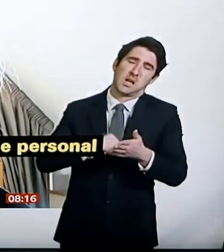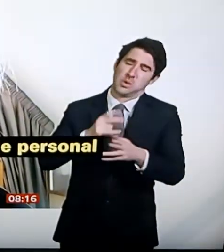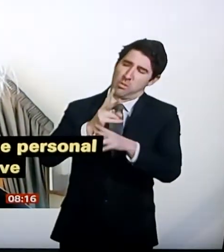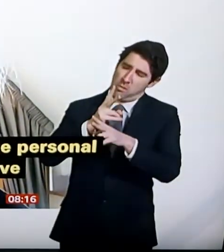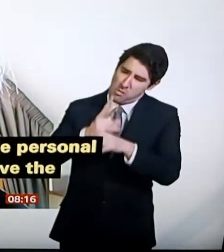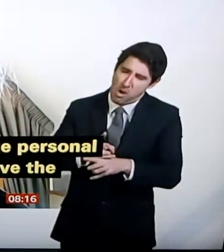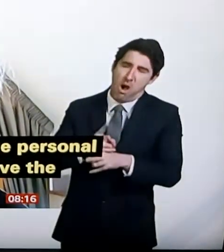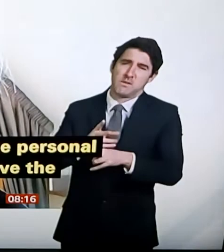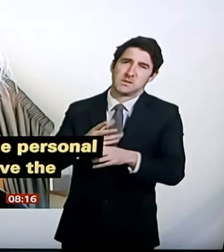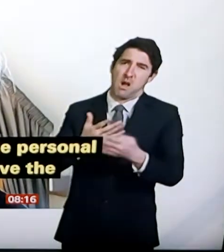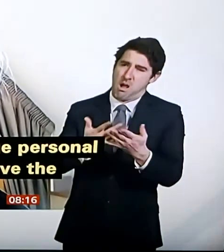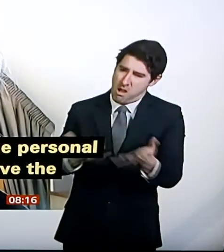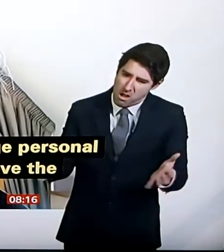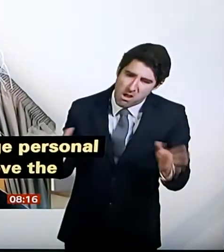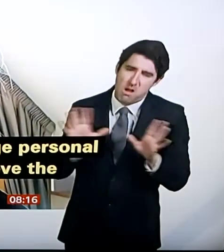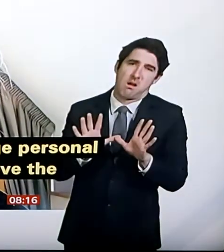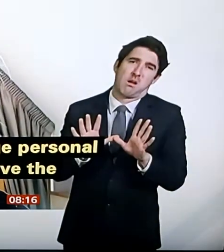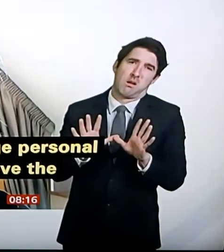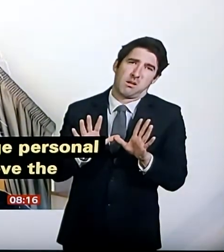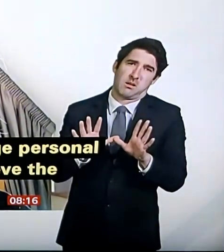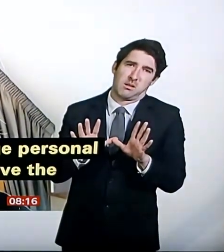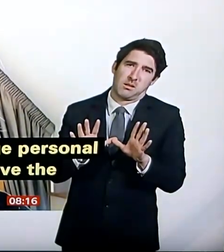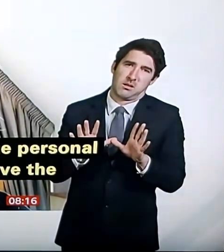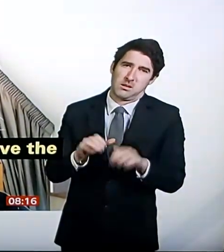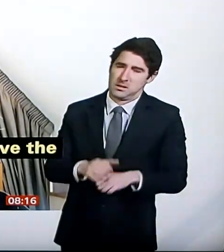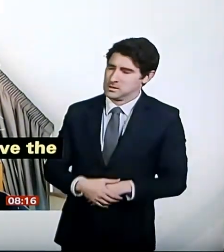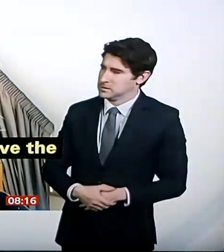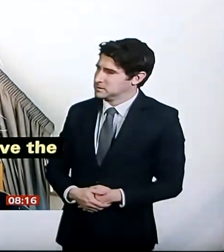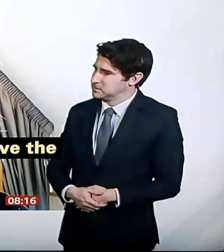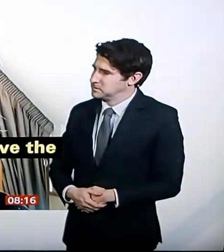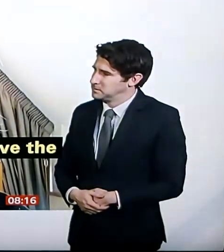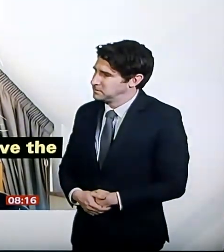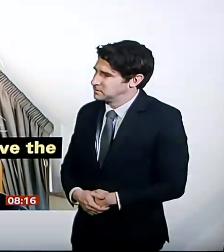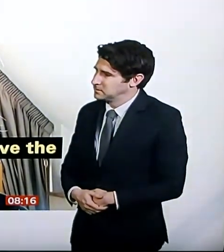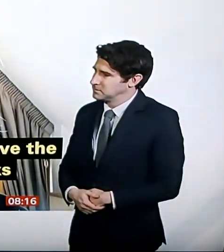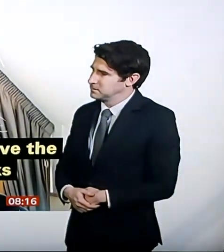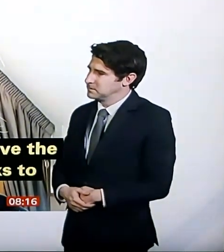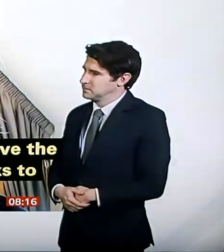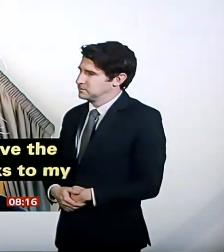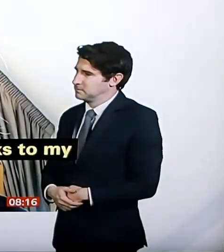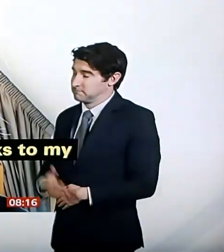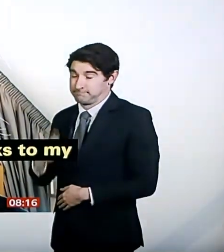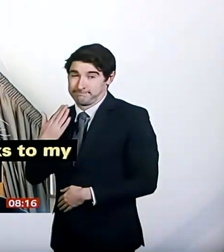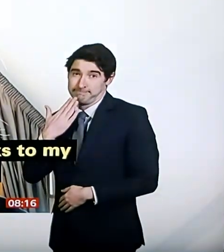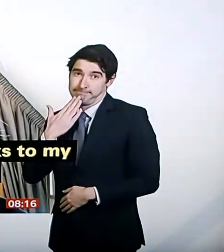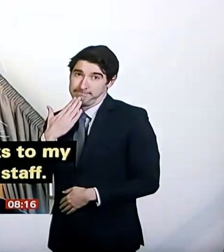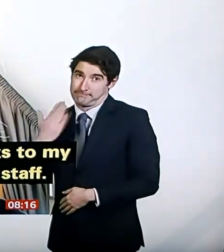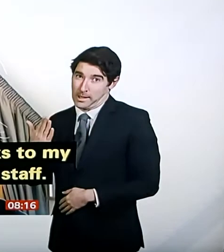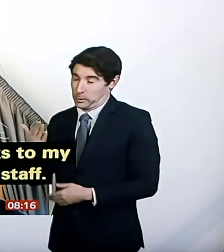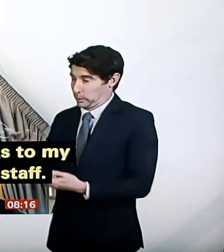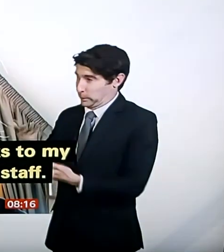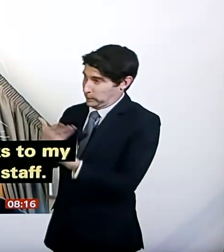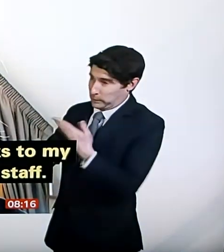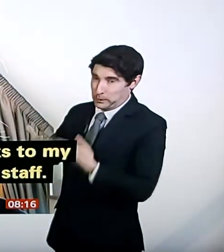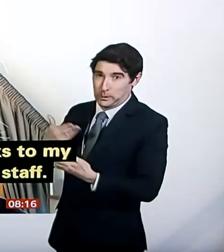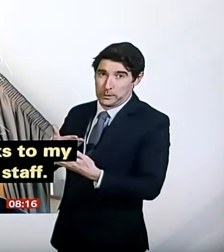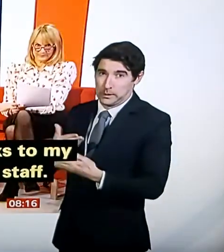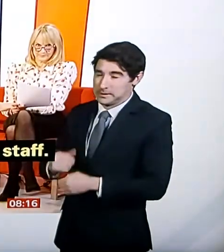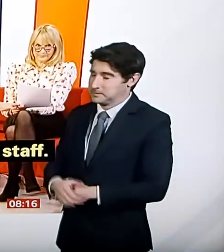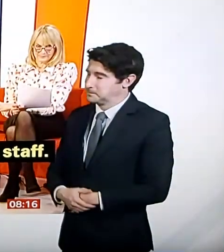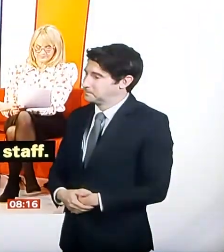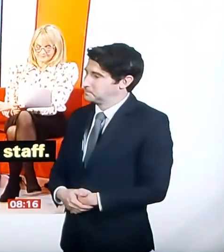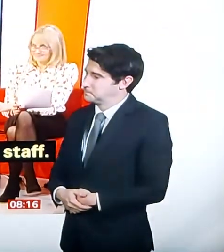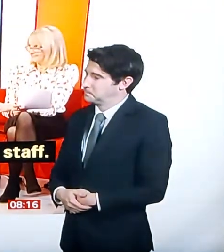huge thanks to my profession and other NHS staff. Absolutely. Ruth May, Chief Nursing Officer for England. Thanks for your time this morning. Thank